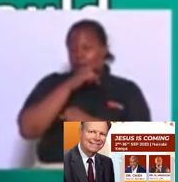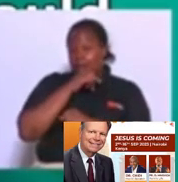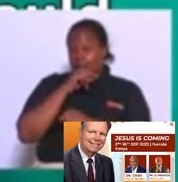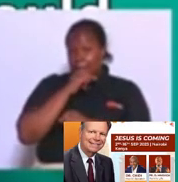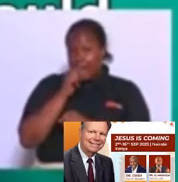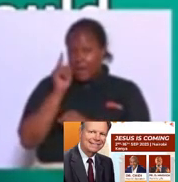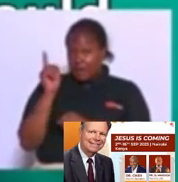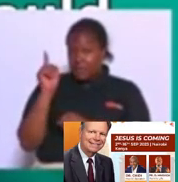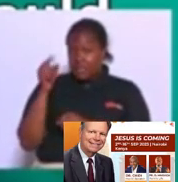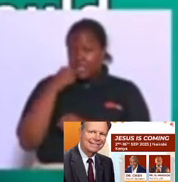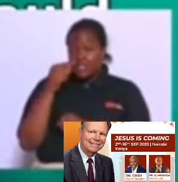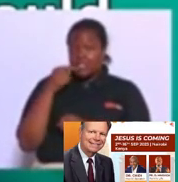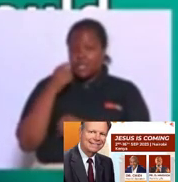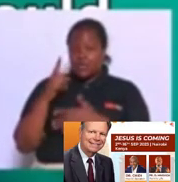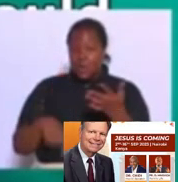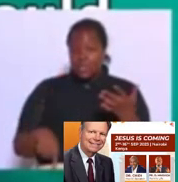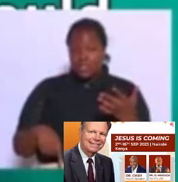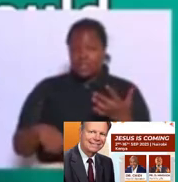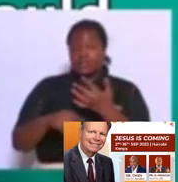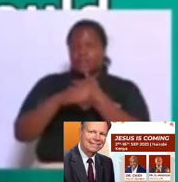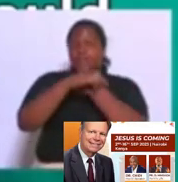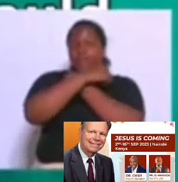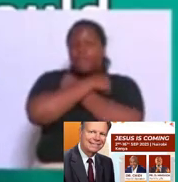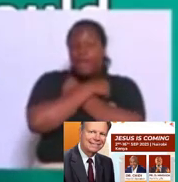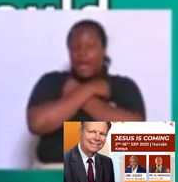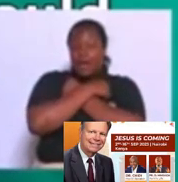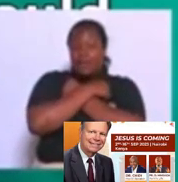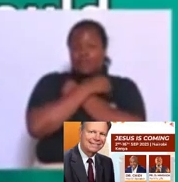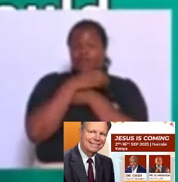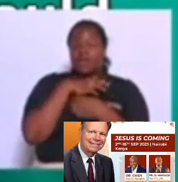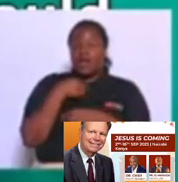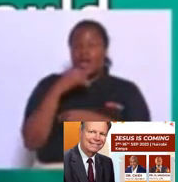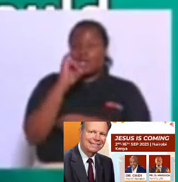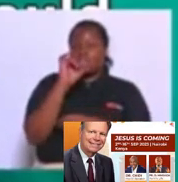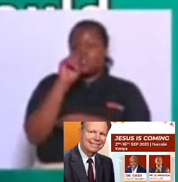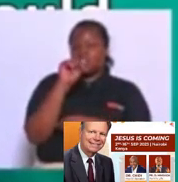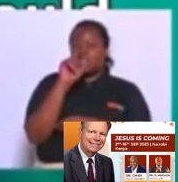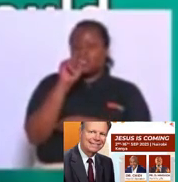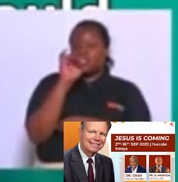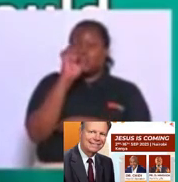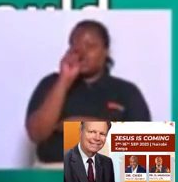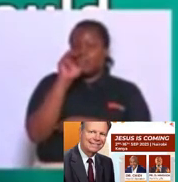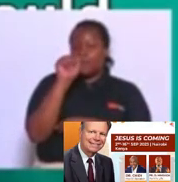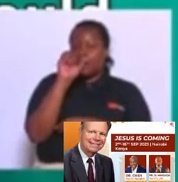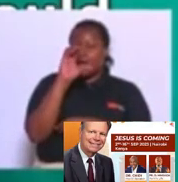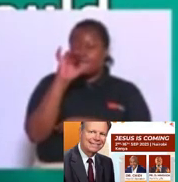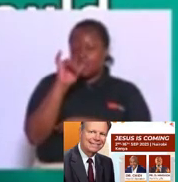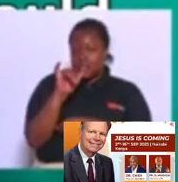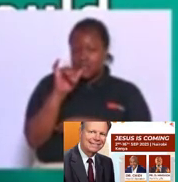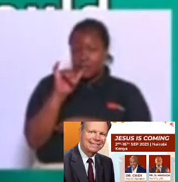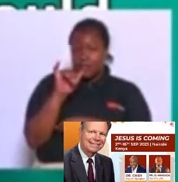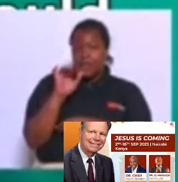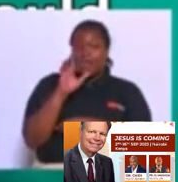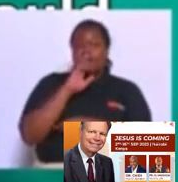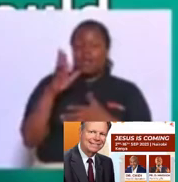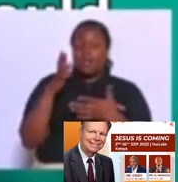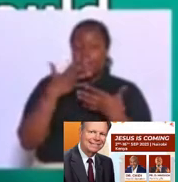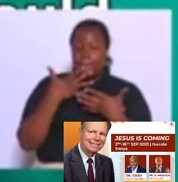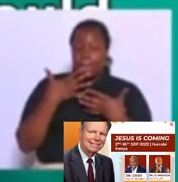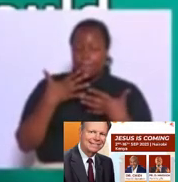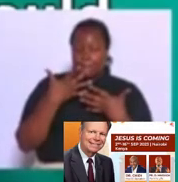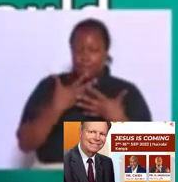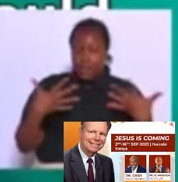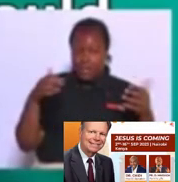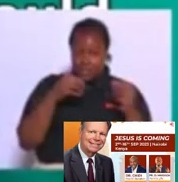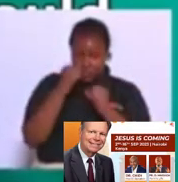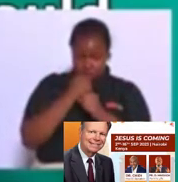says, love and intimacy are at the root of what makes us sick and what makes